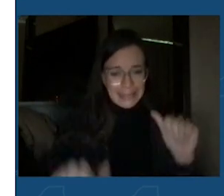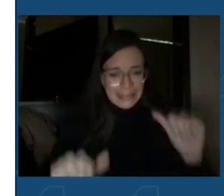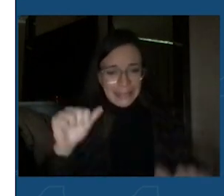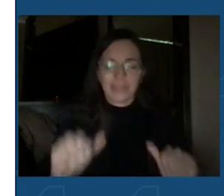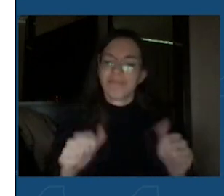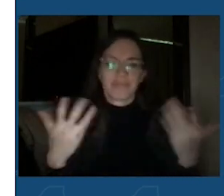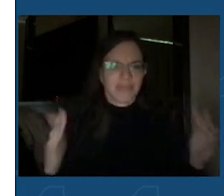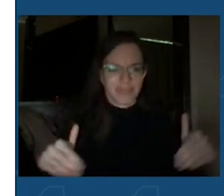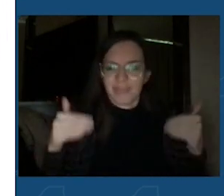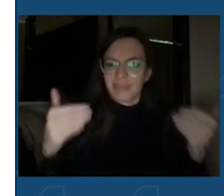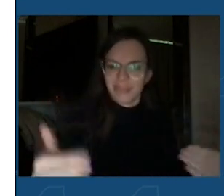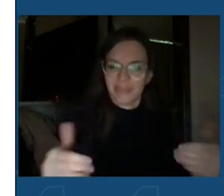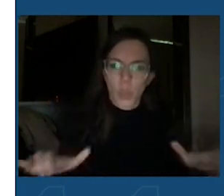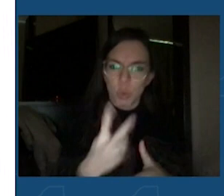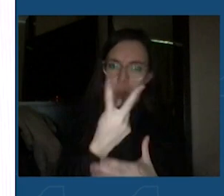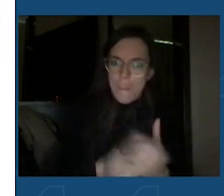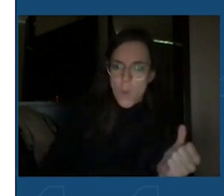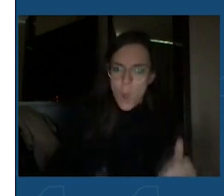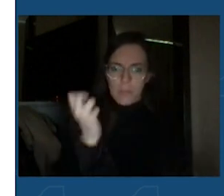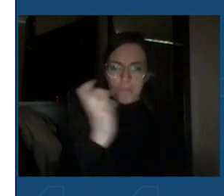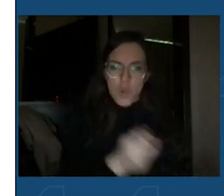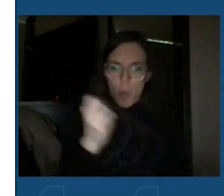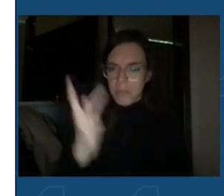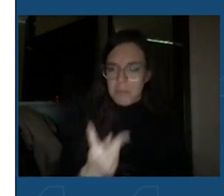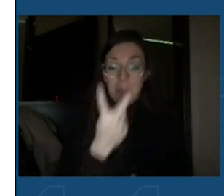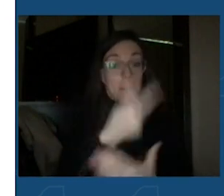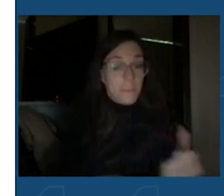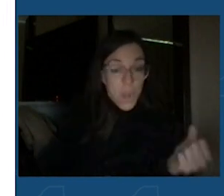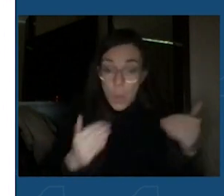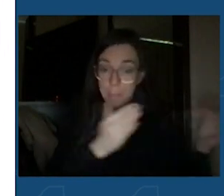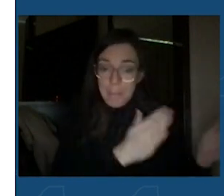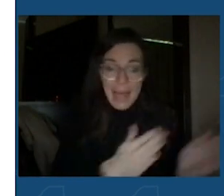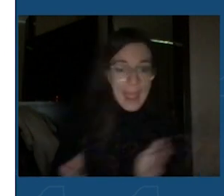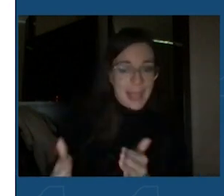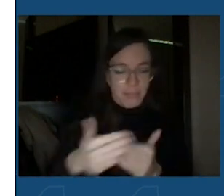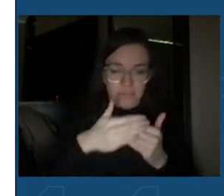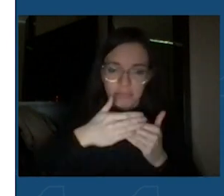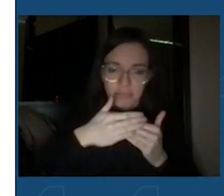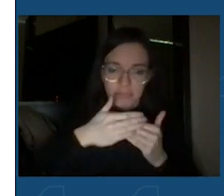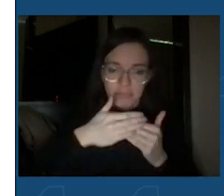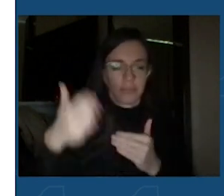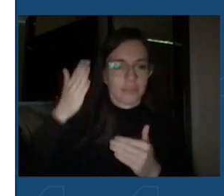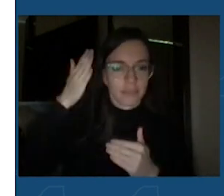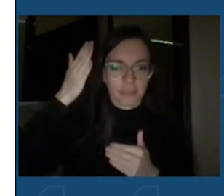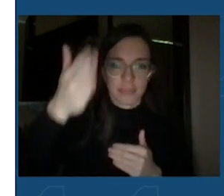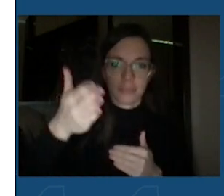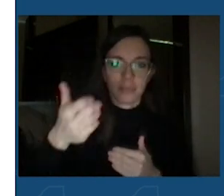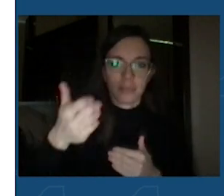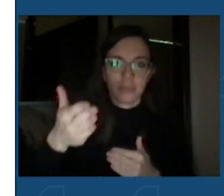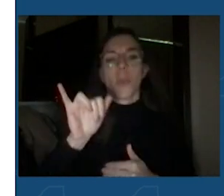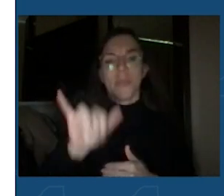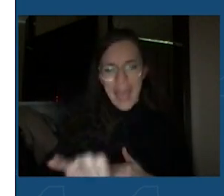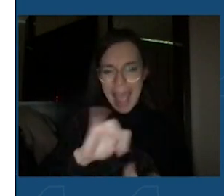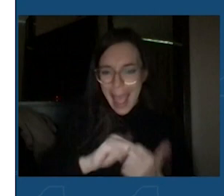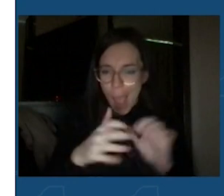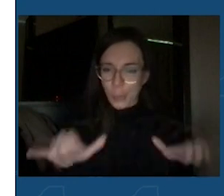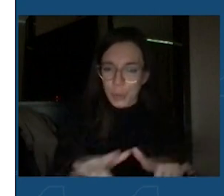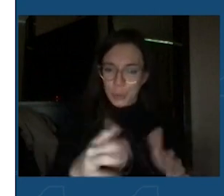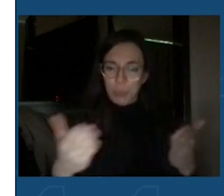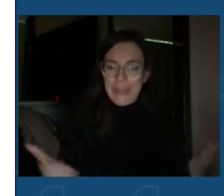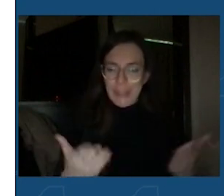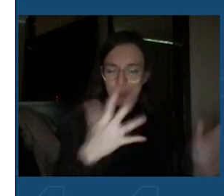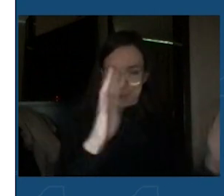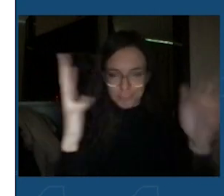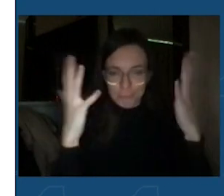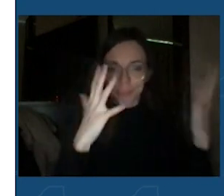week. The Public Service Commission approved both plans, nation-leading, as bold as you can possibly get. And that's how we're doing it right here. So we